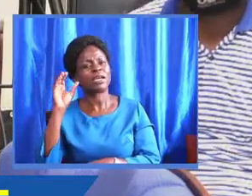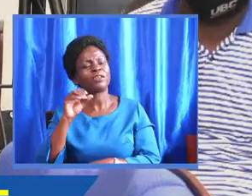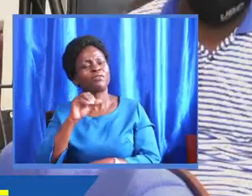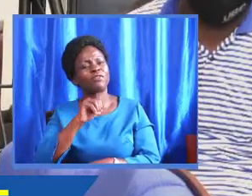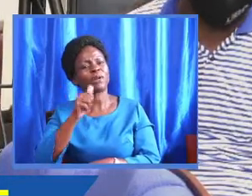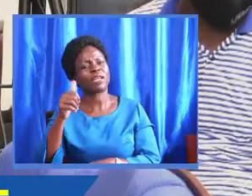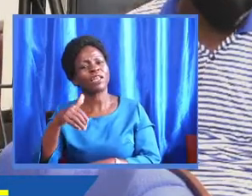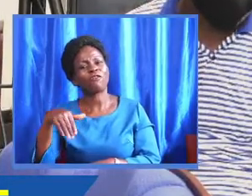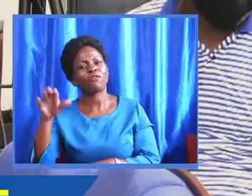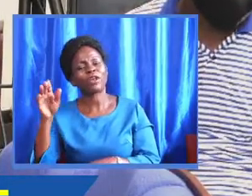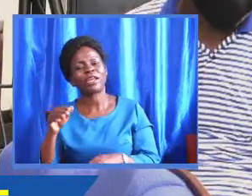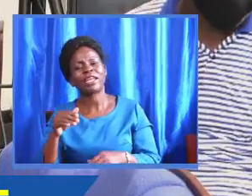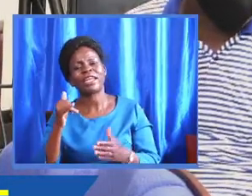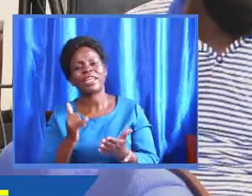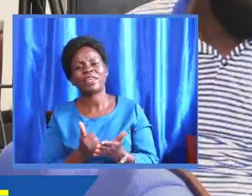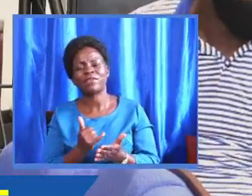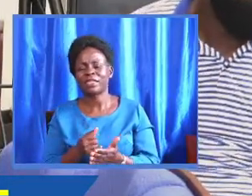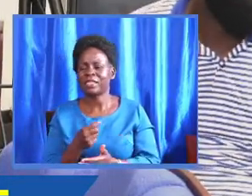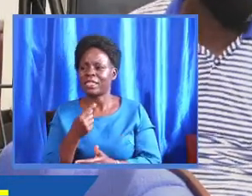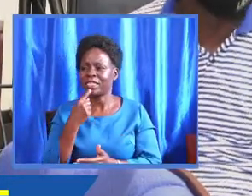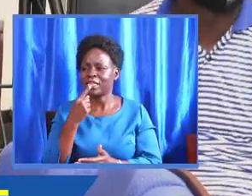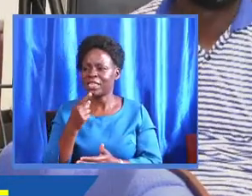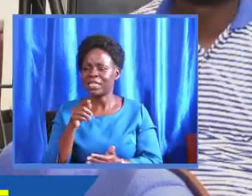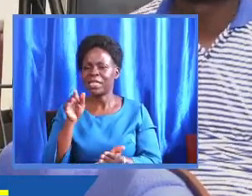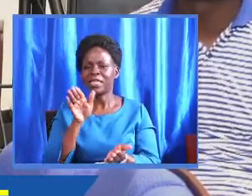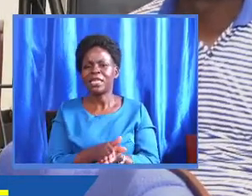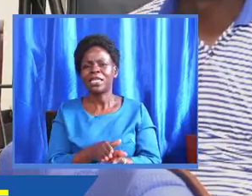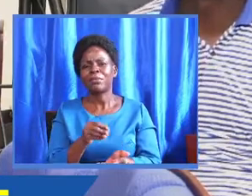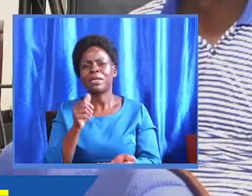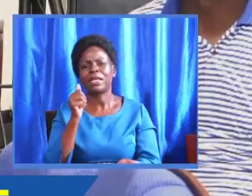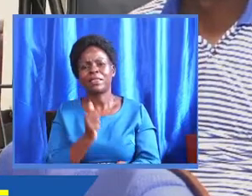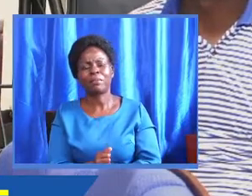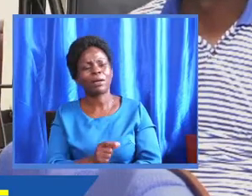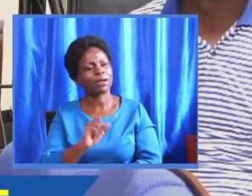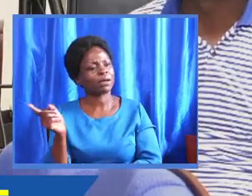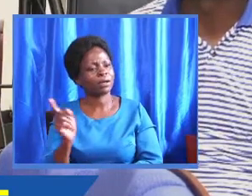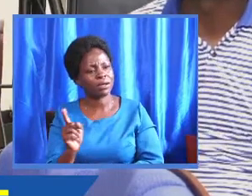foreign investor saying that don't keep money in the bank,